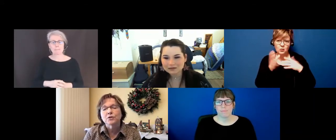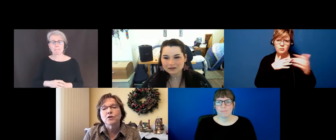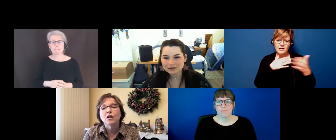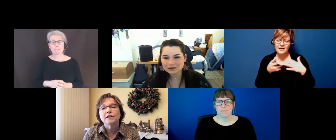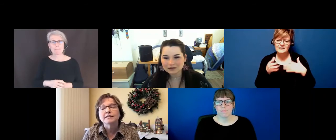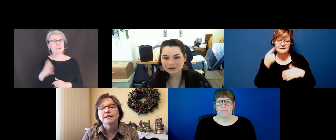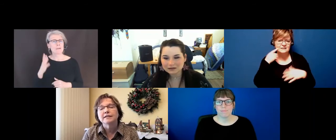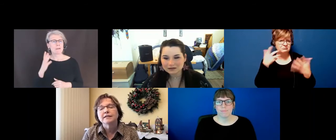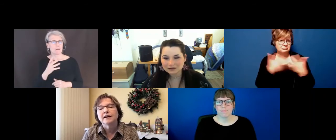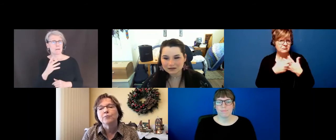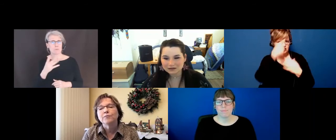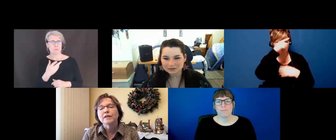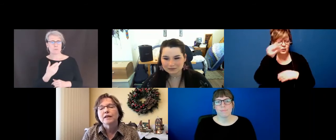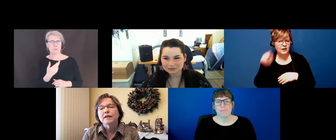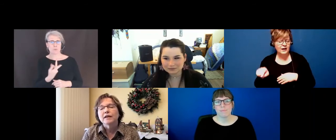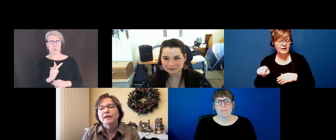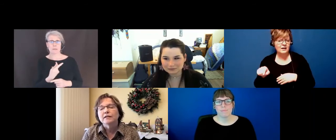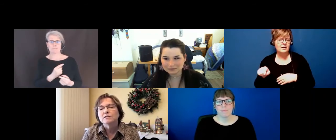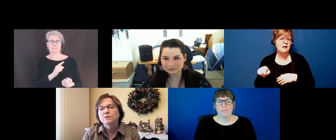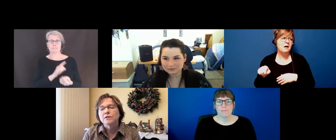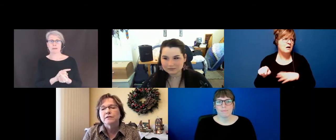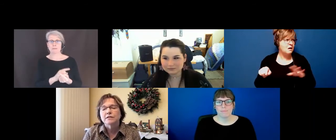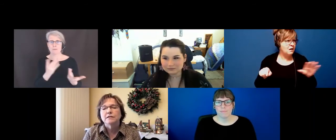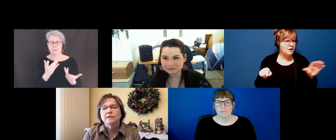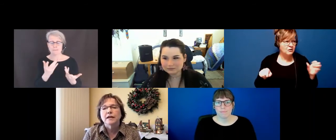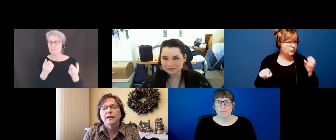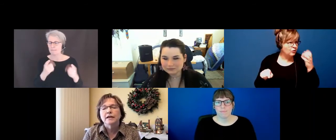this girl at all is that in